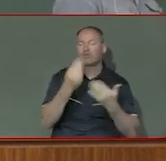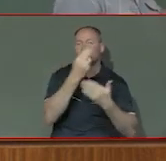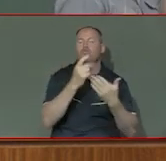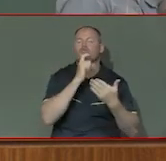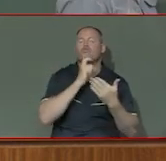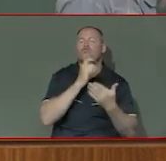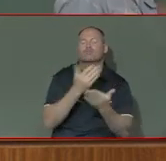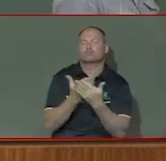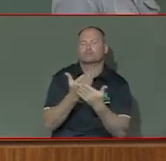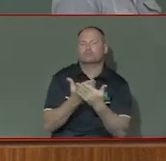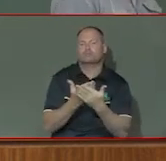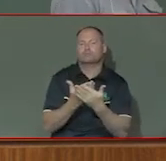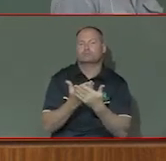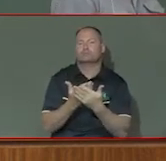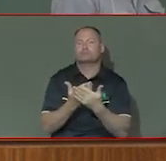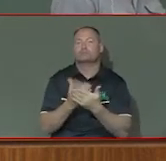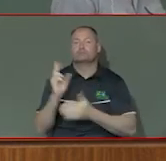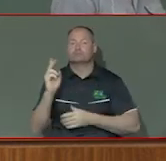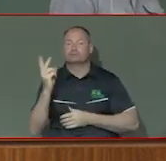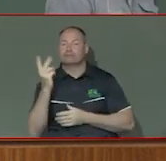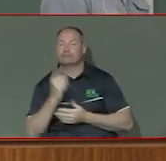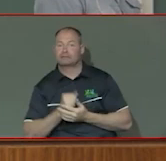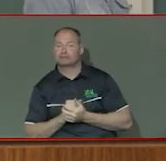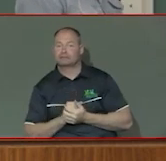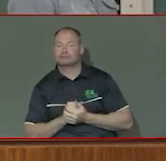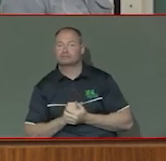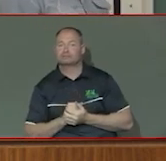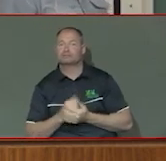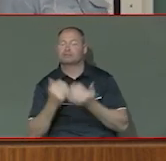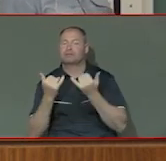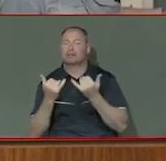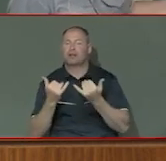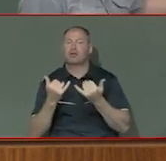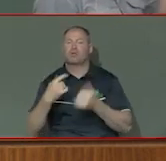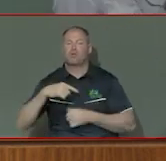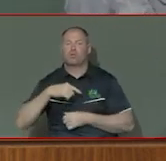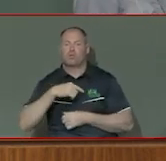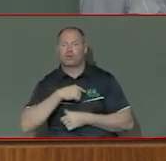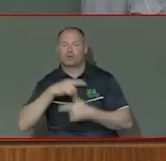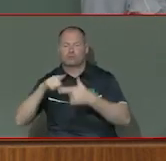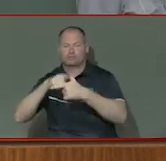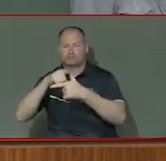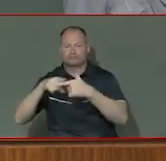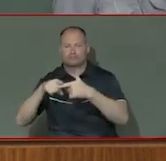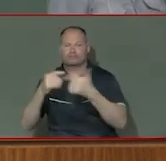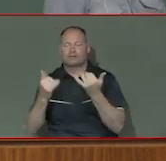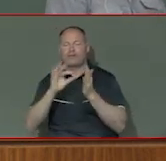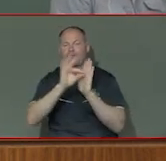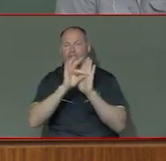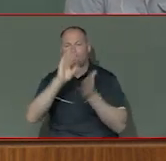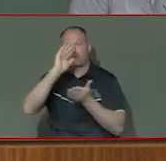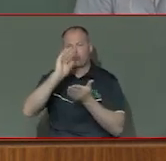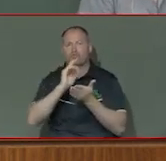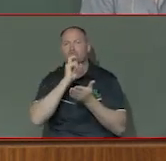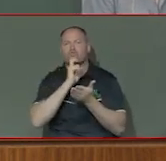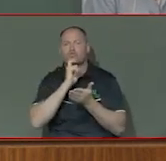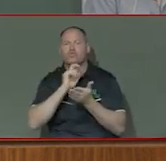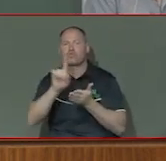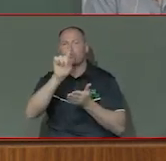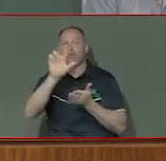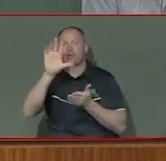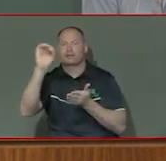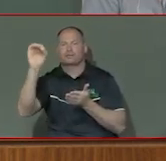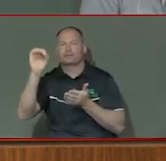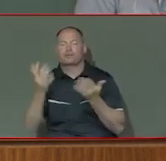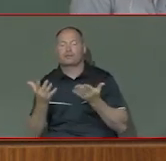diagram. In the second one, we make that angle acute. So we're going to use our reduction formulas. 108 degrees is found in the